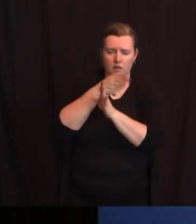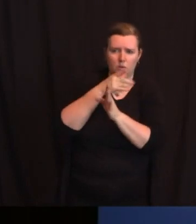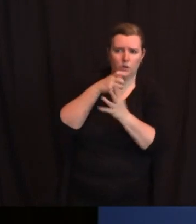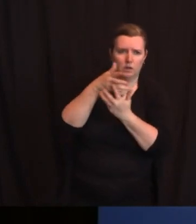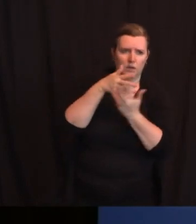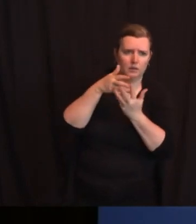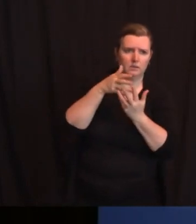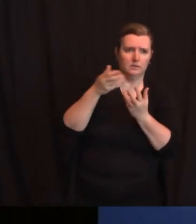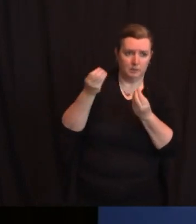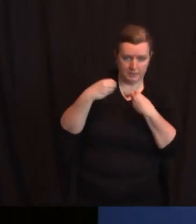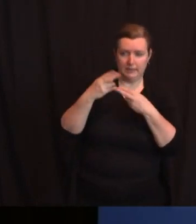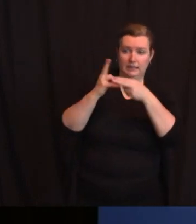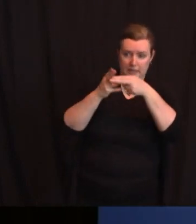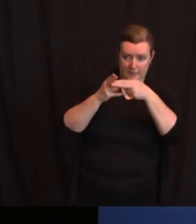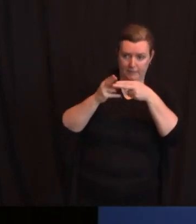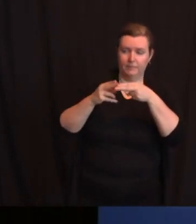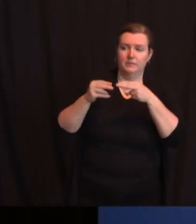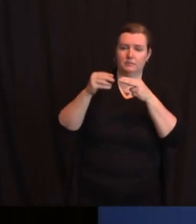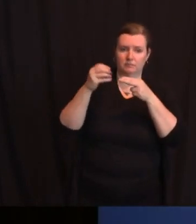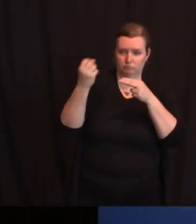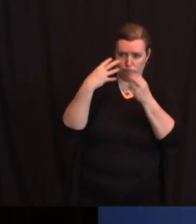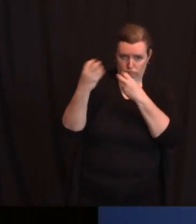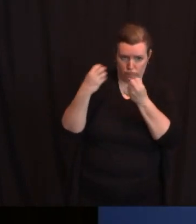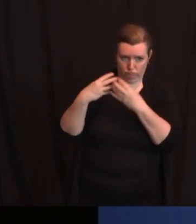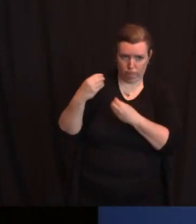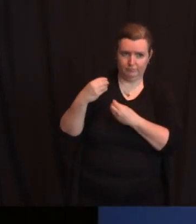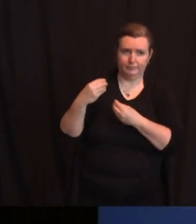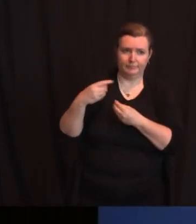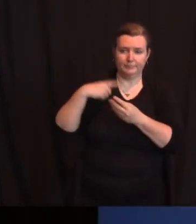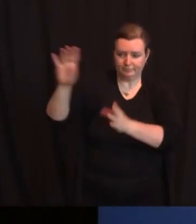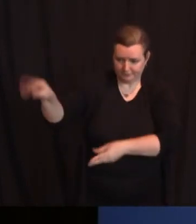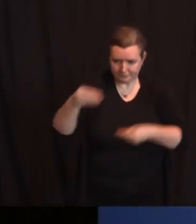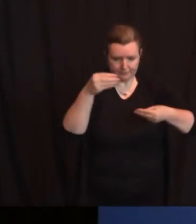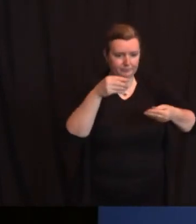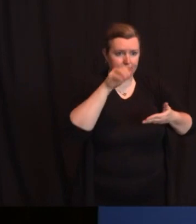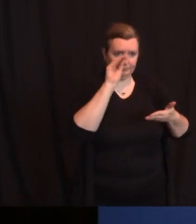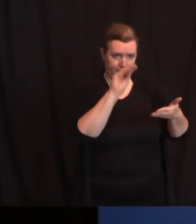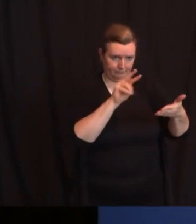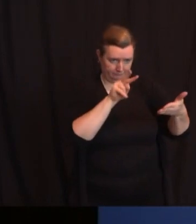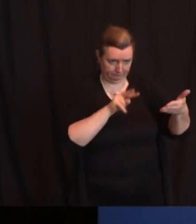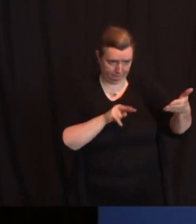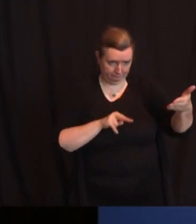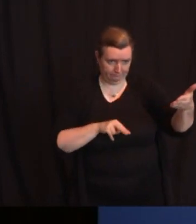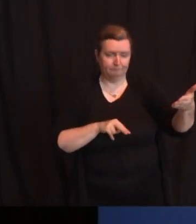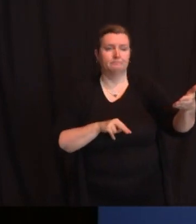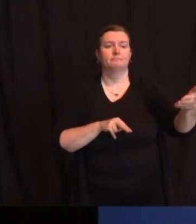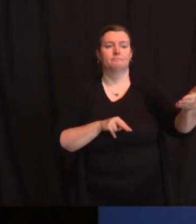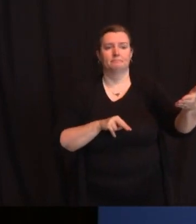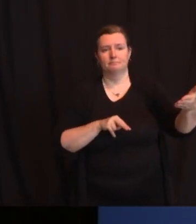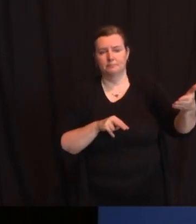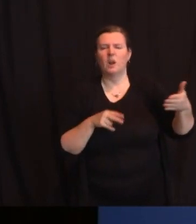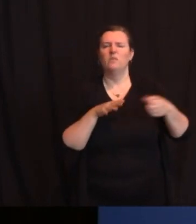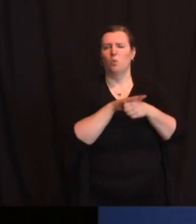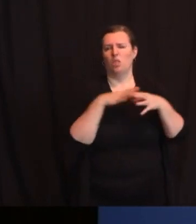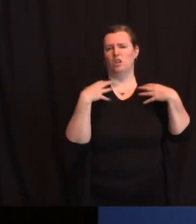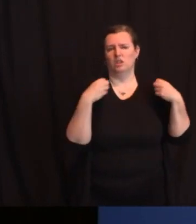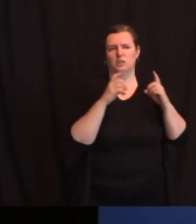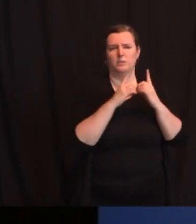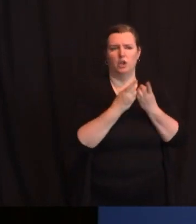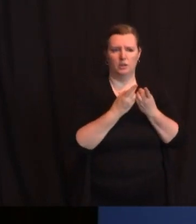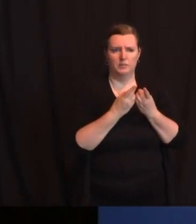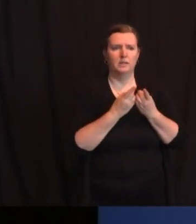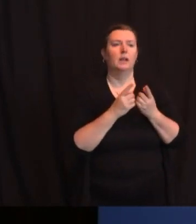are identified, then those are then presented to, whether it's in the local health department will then follow up with